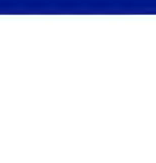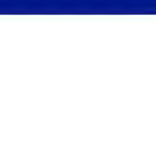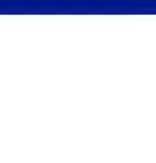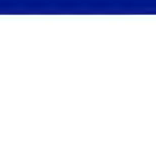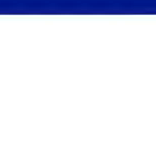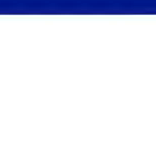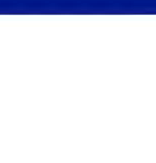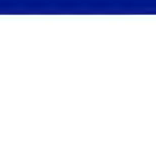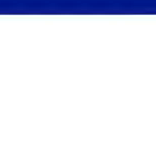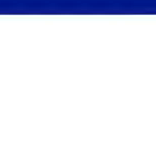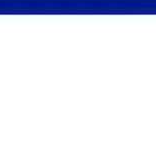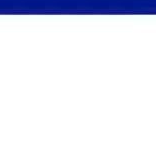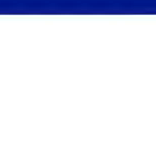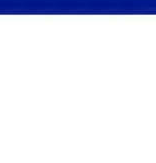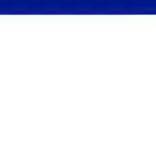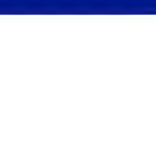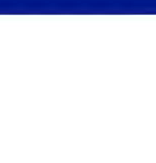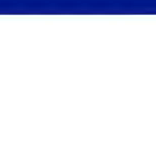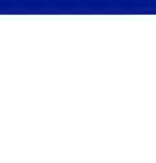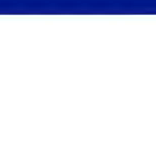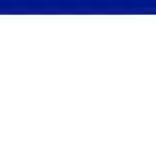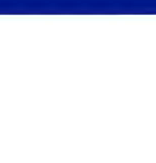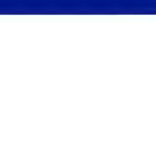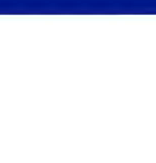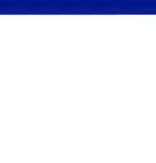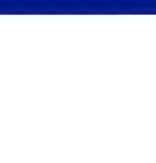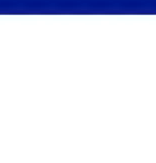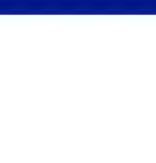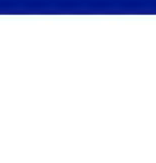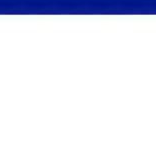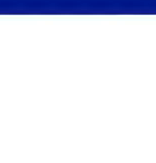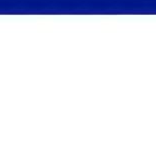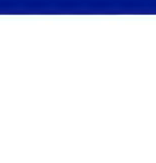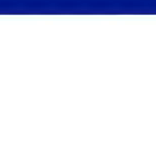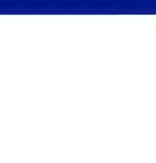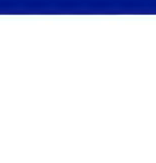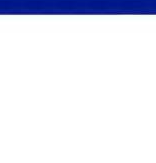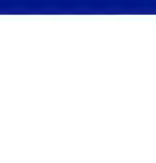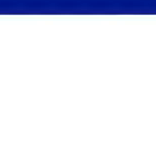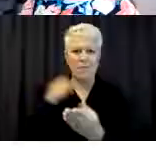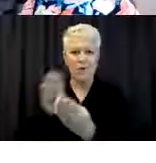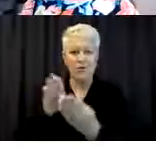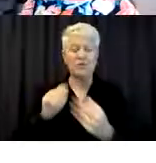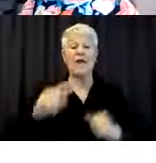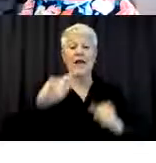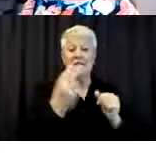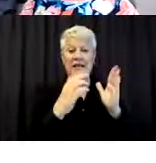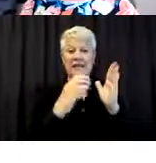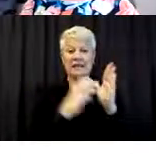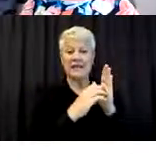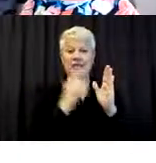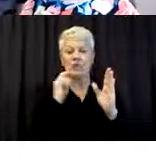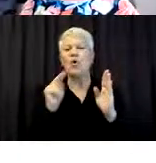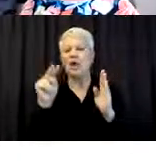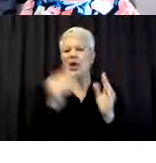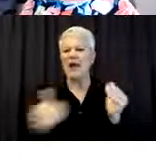some equipment and materials that can be used to implement that approach. The second section, just so we can look ahead, will be about